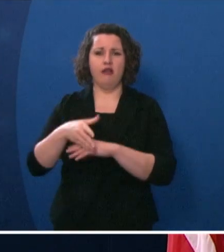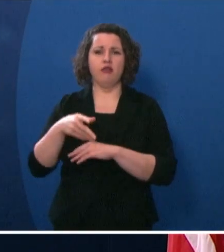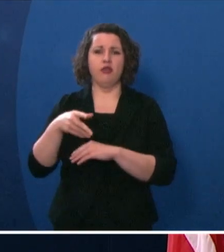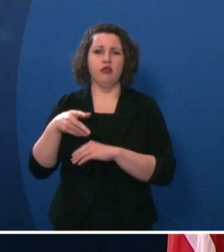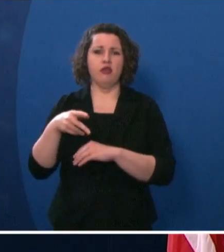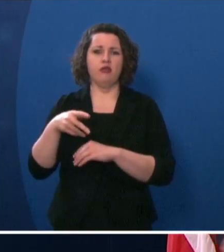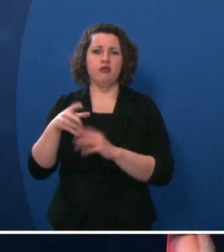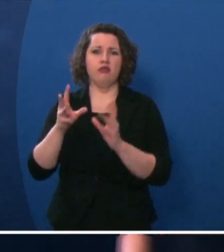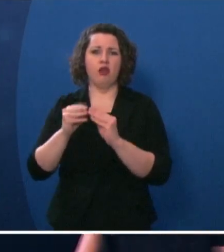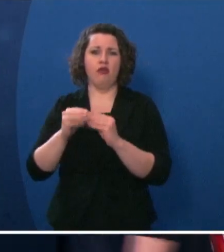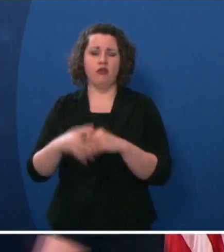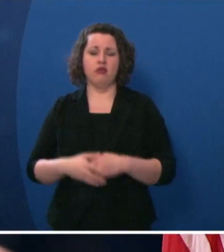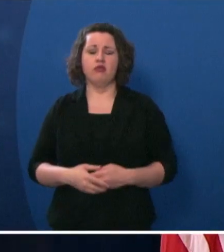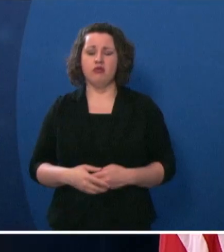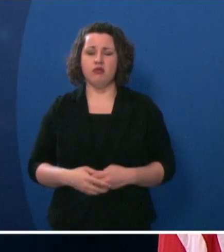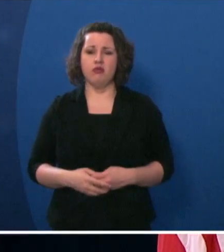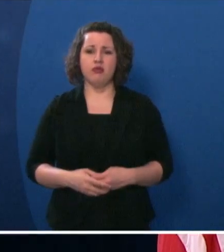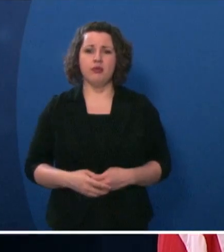follow up. Thanks.